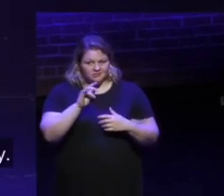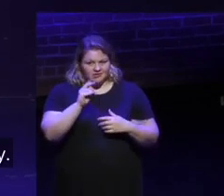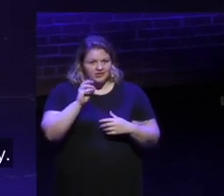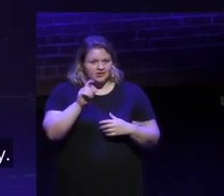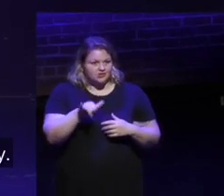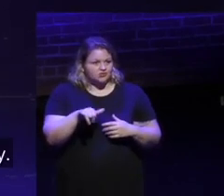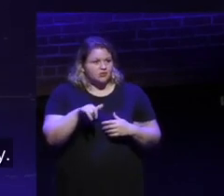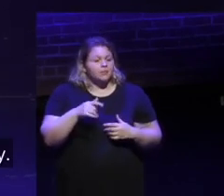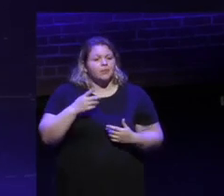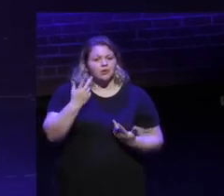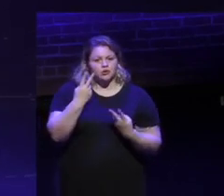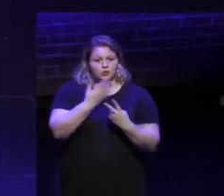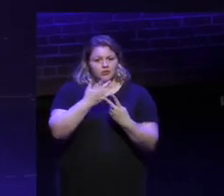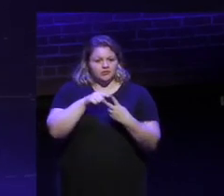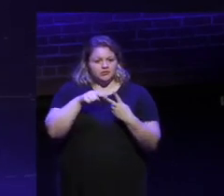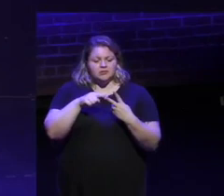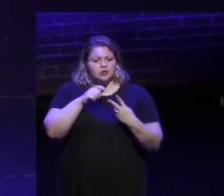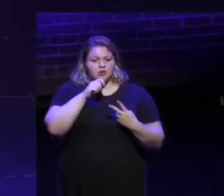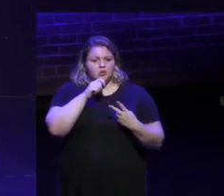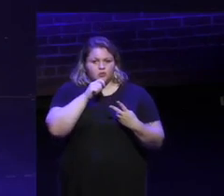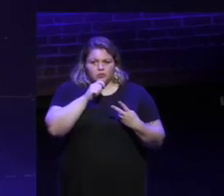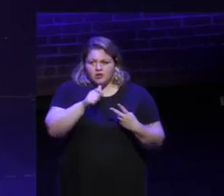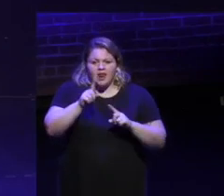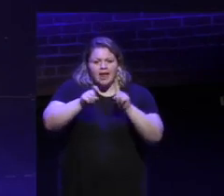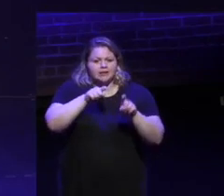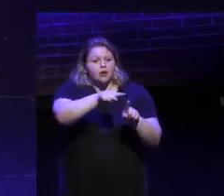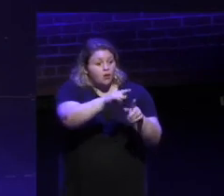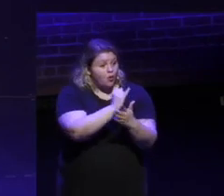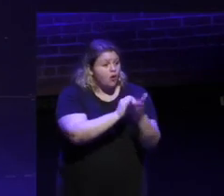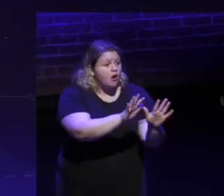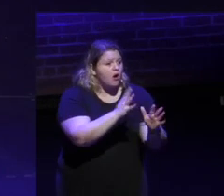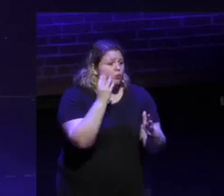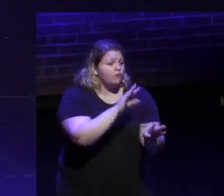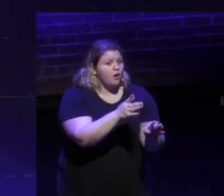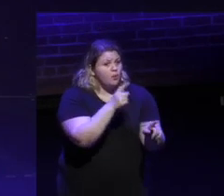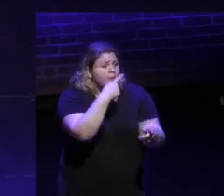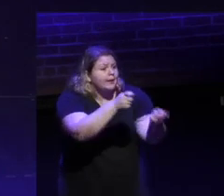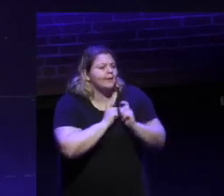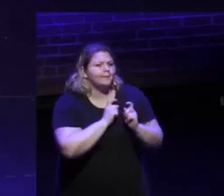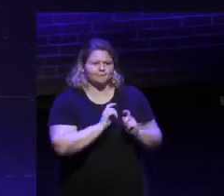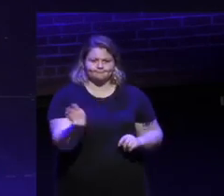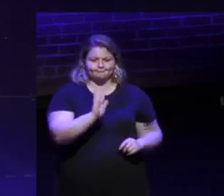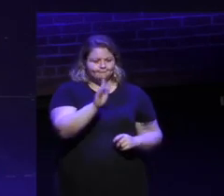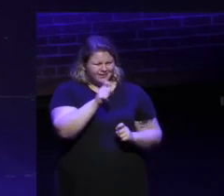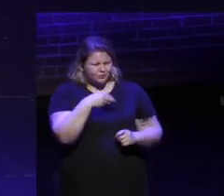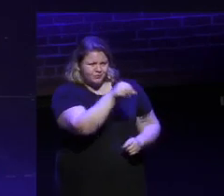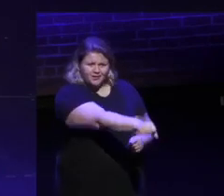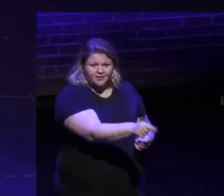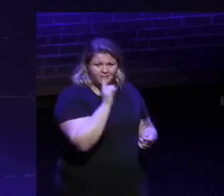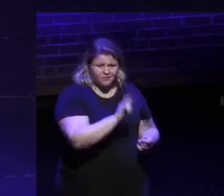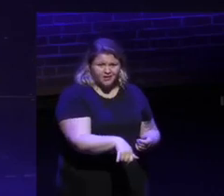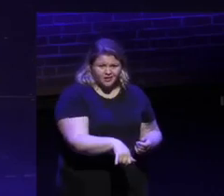we've insisted in my community. We don't ask people to give us their art, we pay for it. But here's a couple of ideas to pick up on what you said.